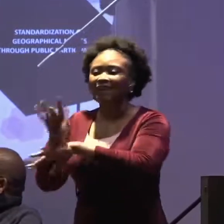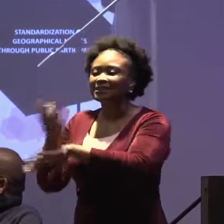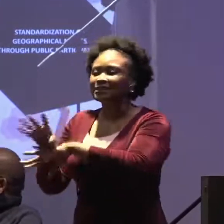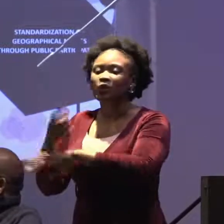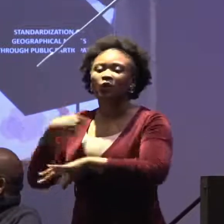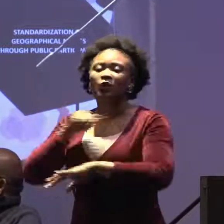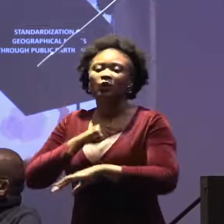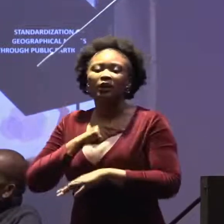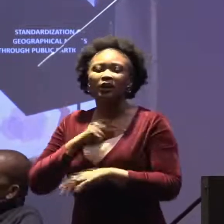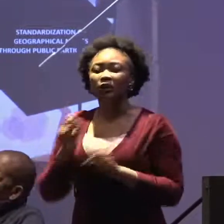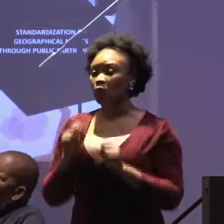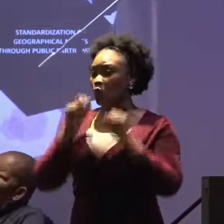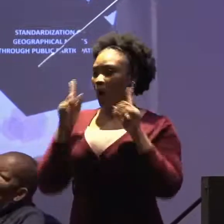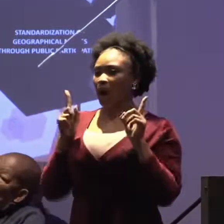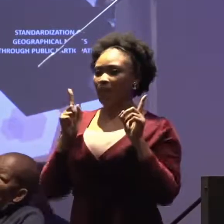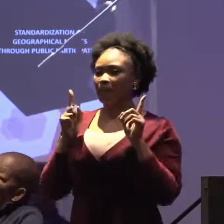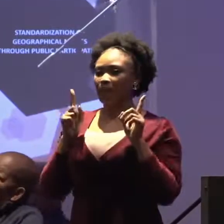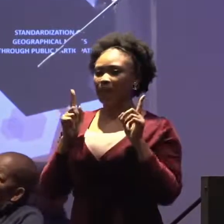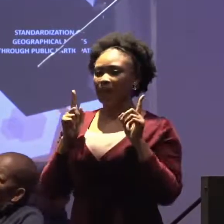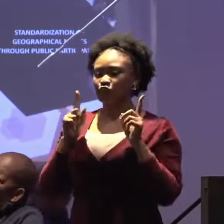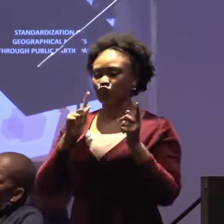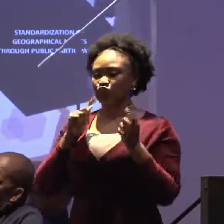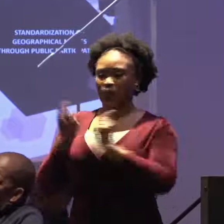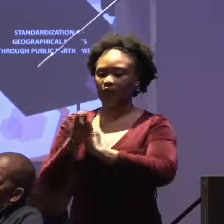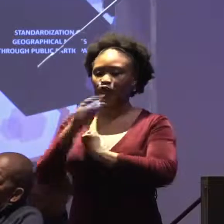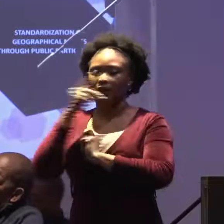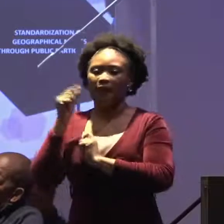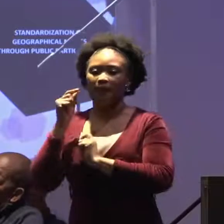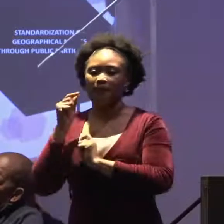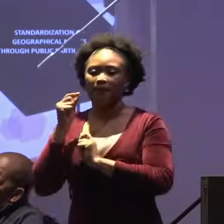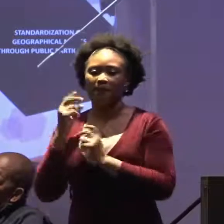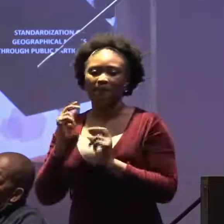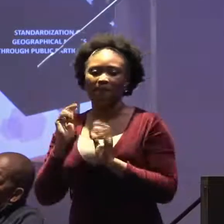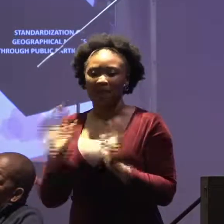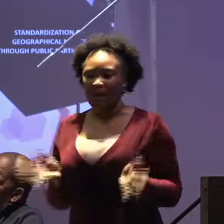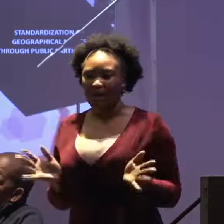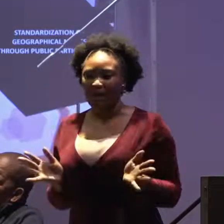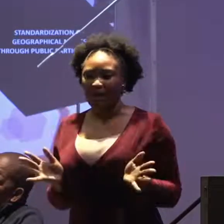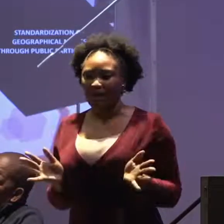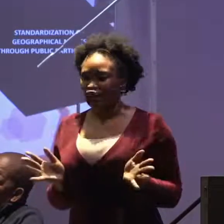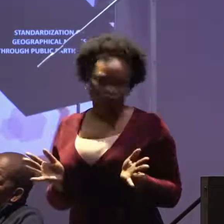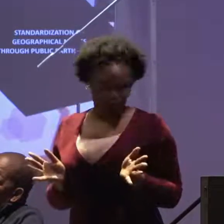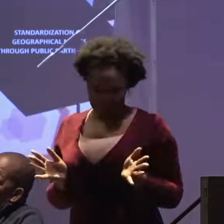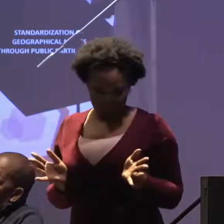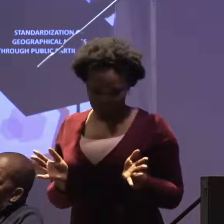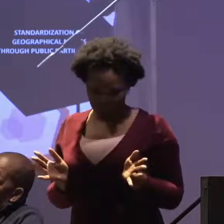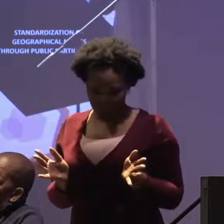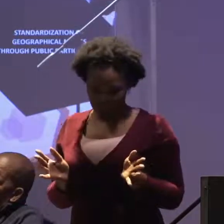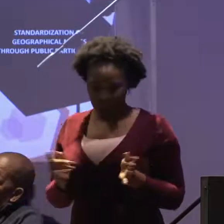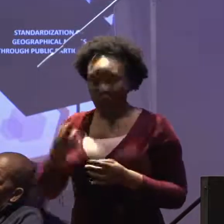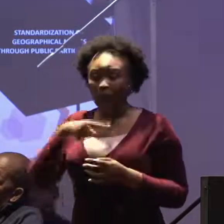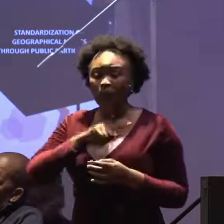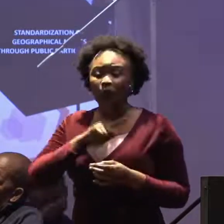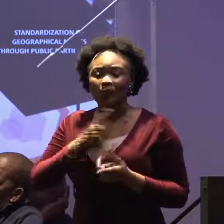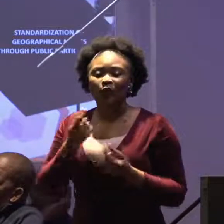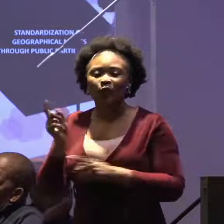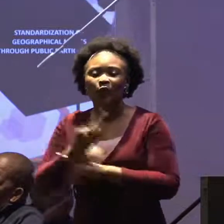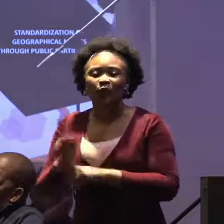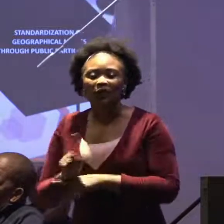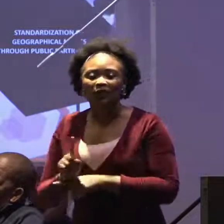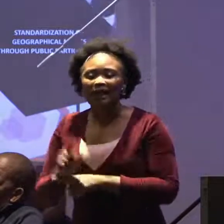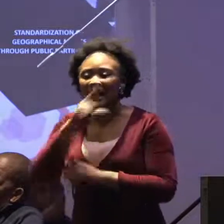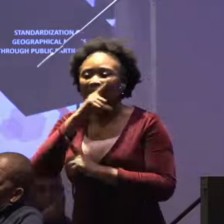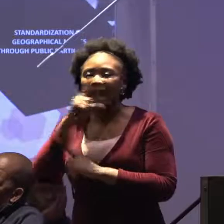not wake up and name, change places. What we do, we take